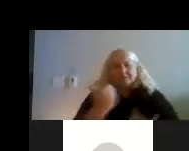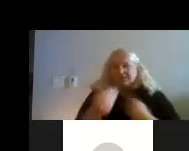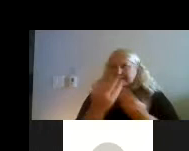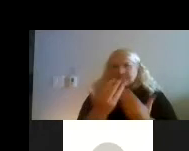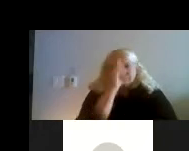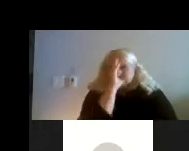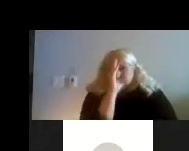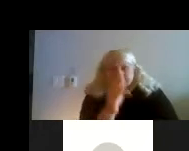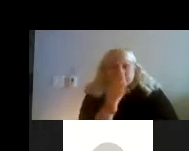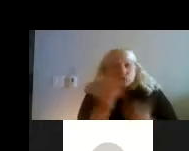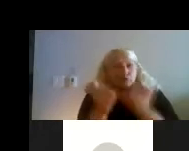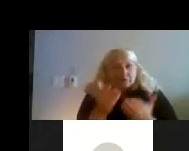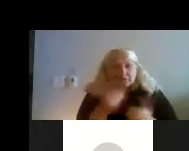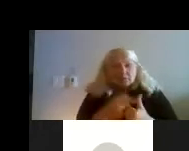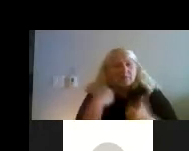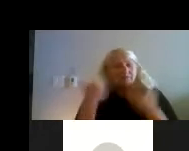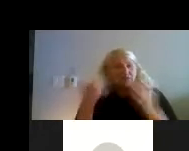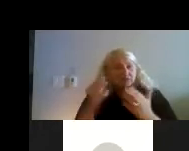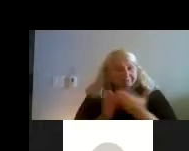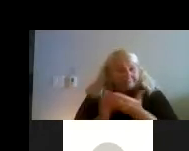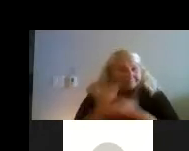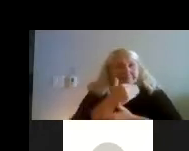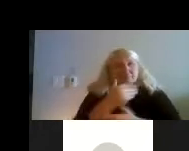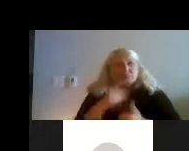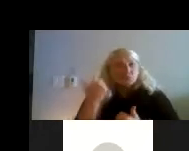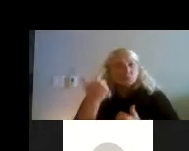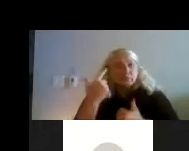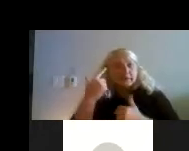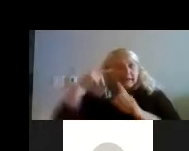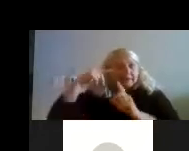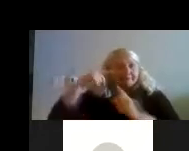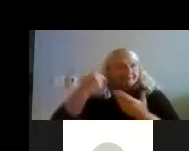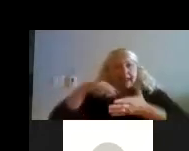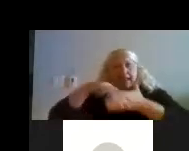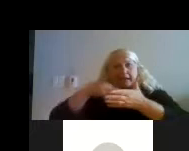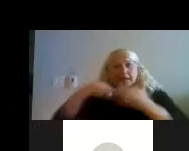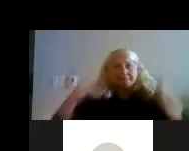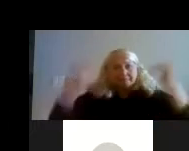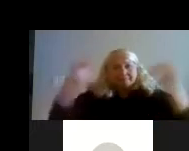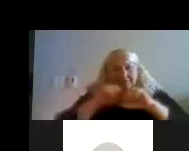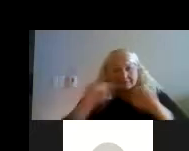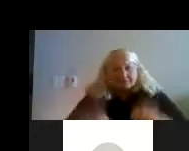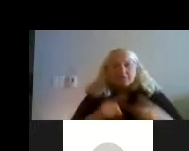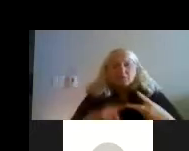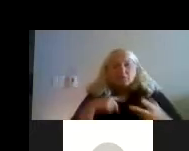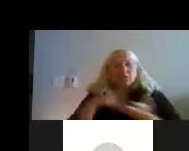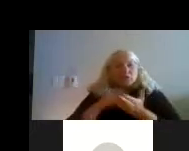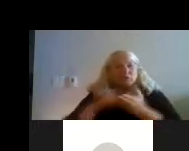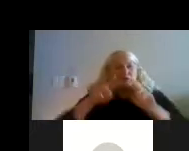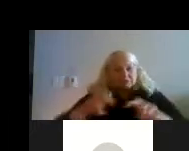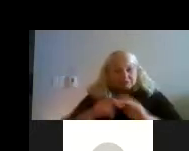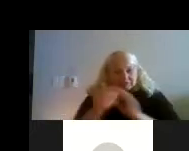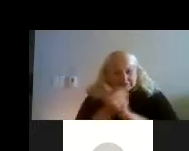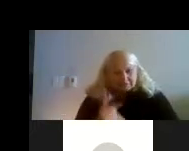through an academic system, we've learned a number of different research skills, and then we've also learned and gathered knowledge